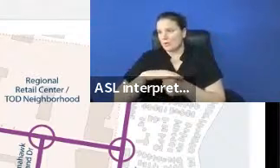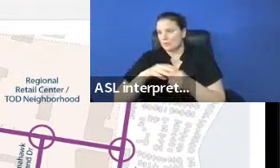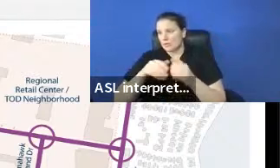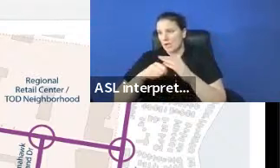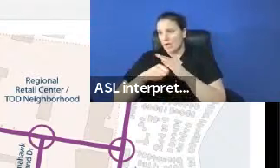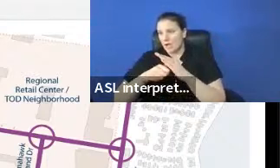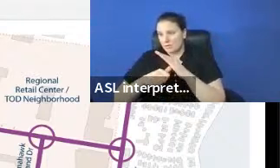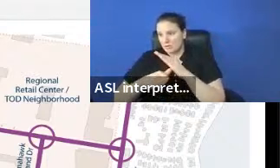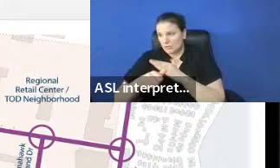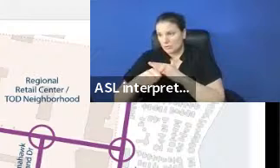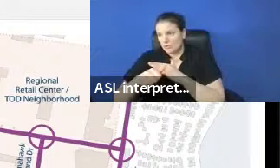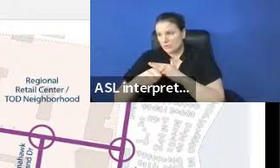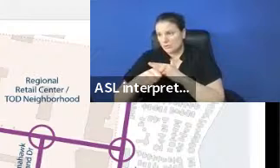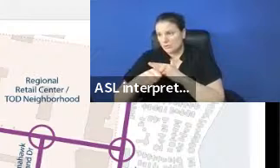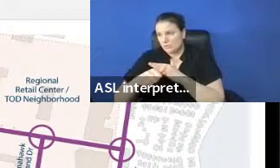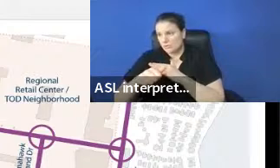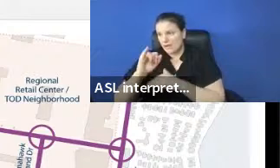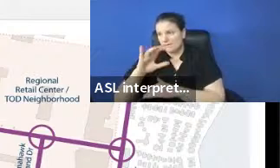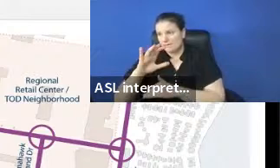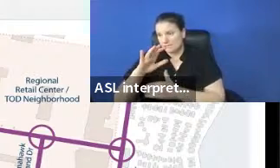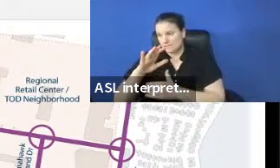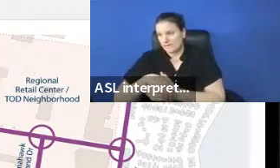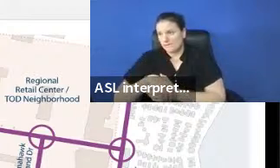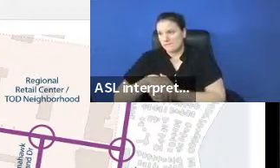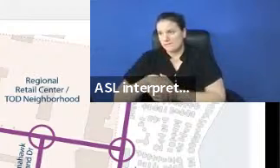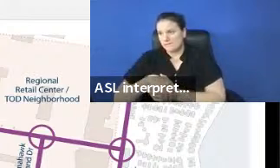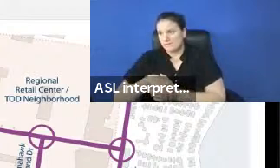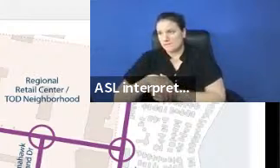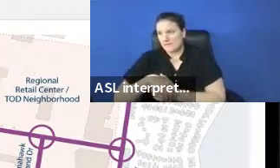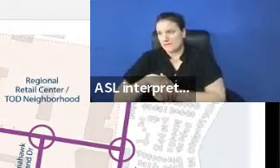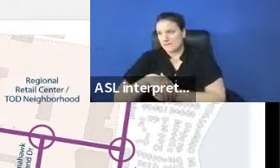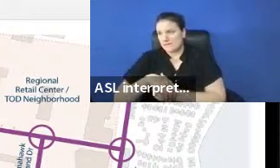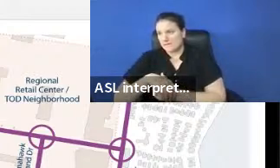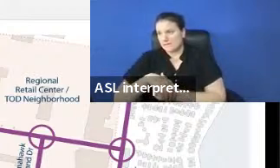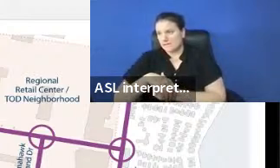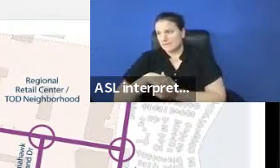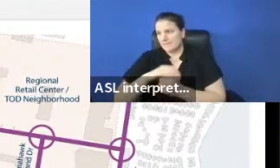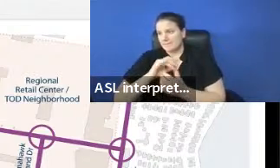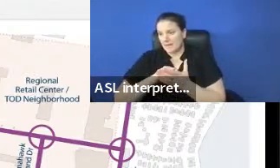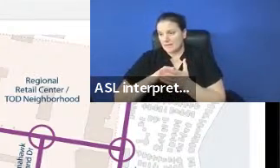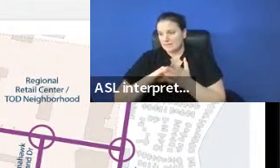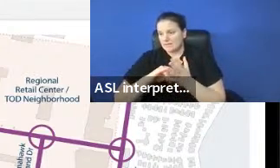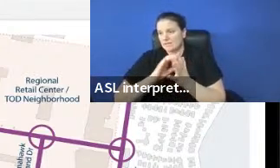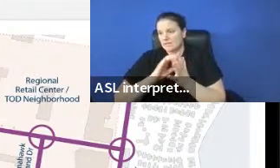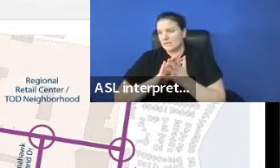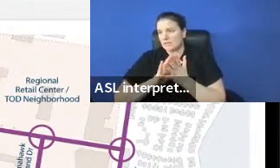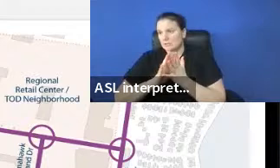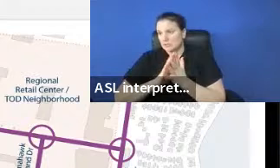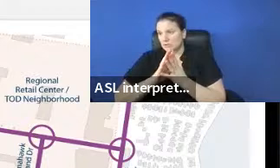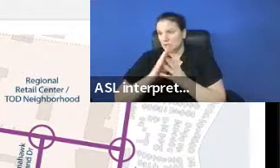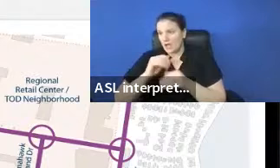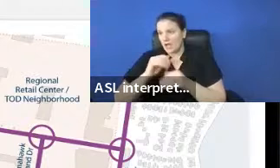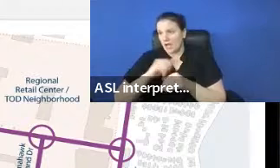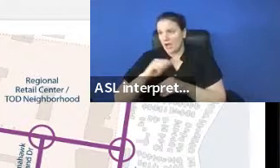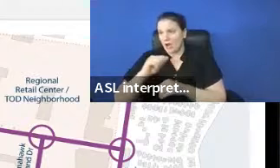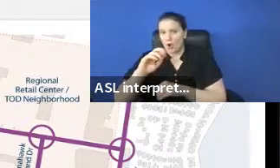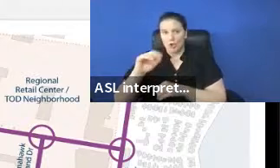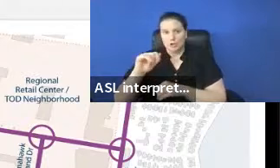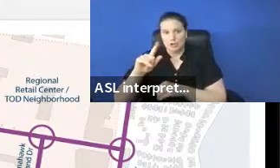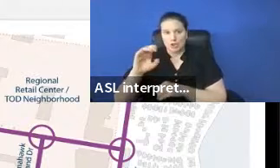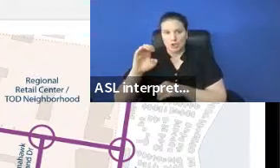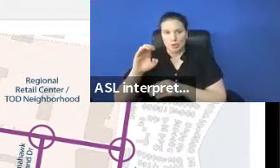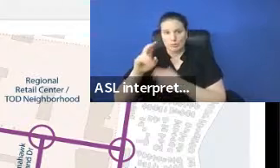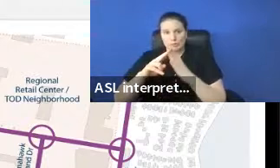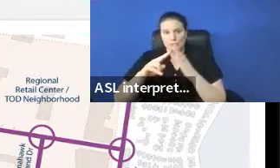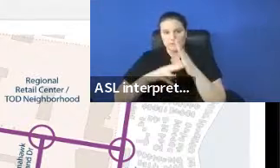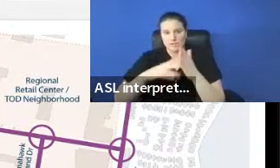underneath I-5, and there's an intersection at the arterial bridge right there. Where the Right.